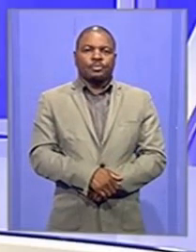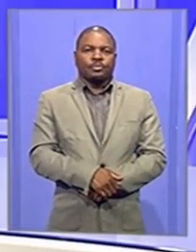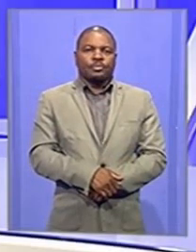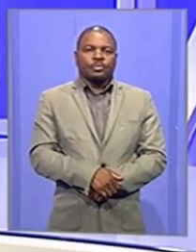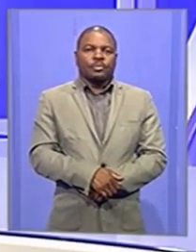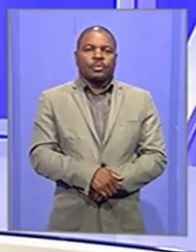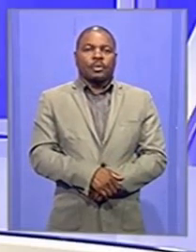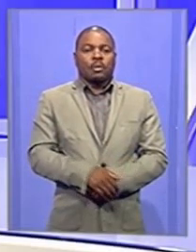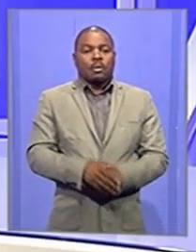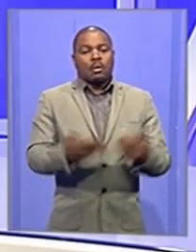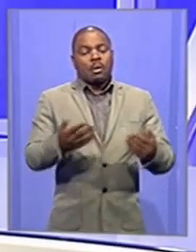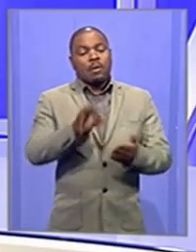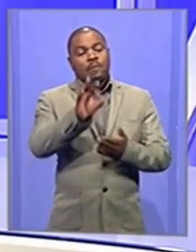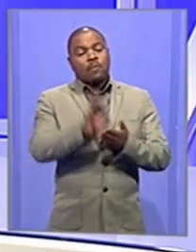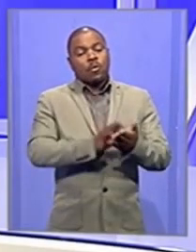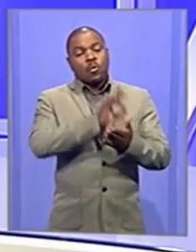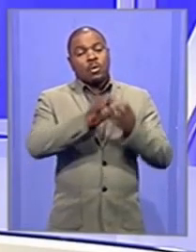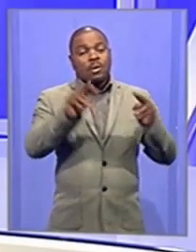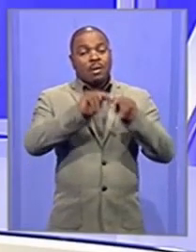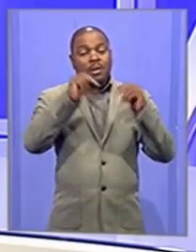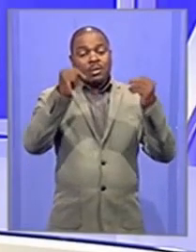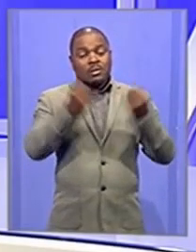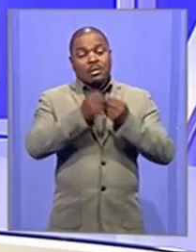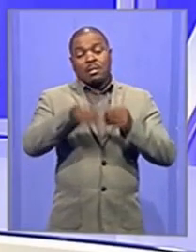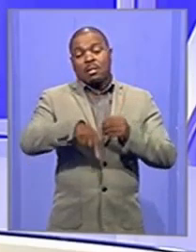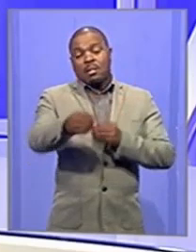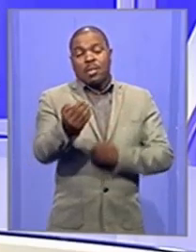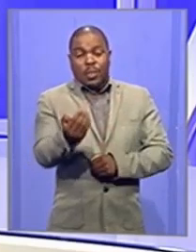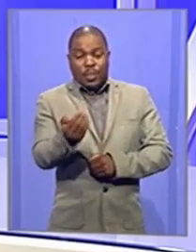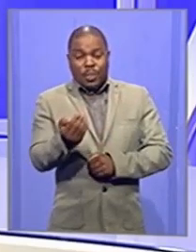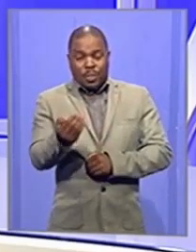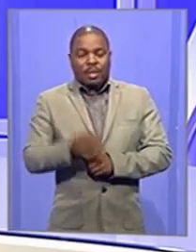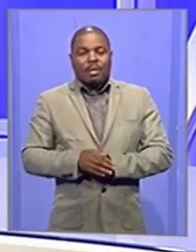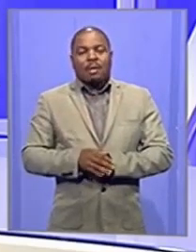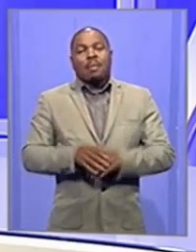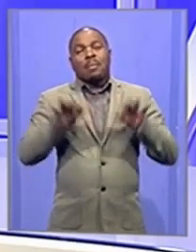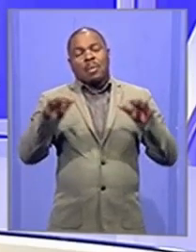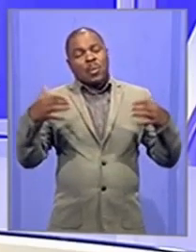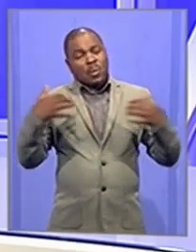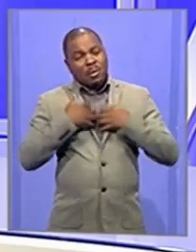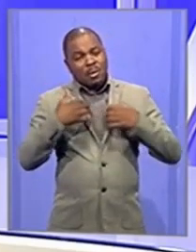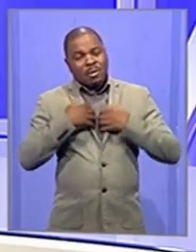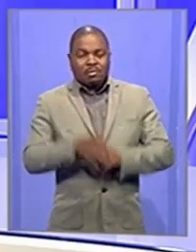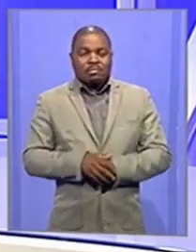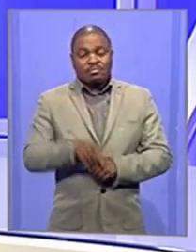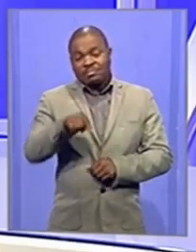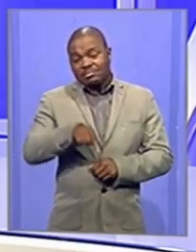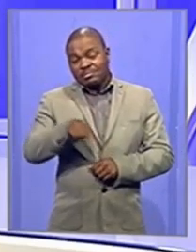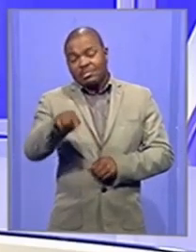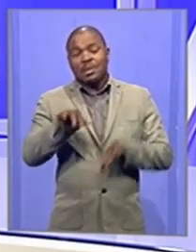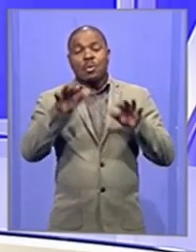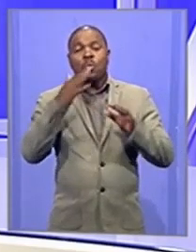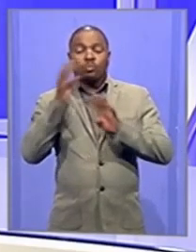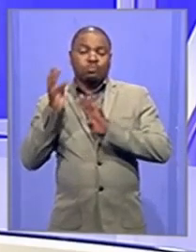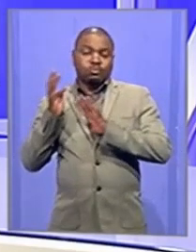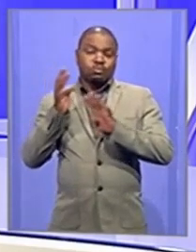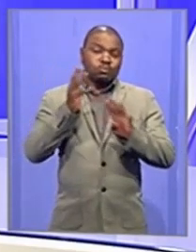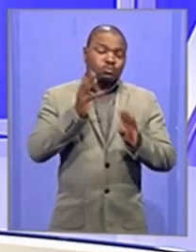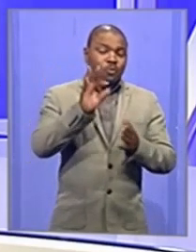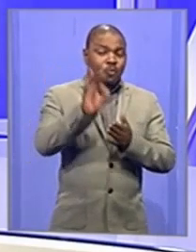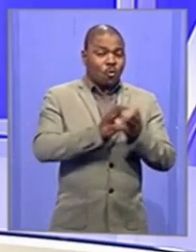Ge nako ya dikgetho tša bosetšhaba e batamela, tlhobaelo e sa le ya gore a e ka ba palo ya bakgethi e ya